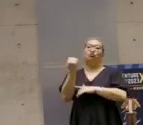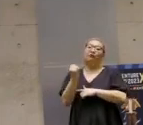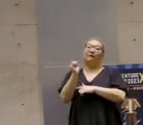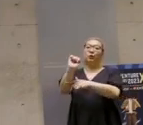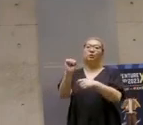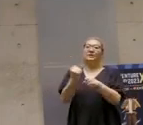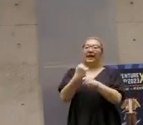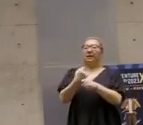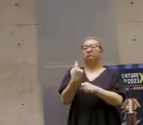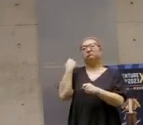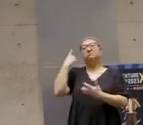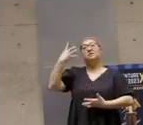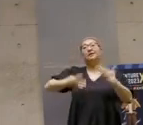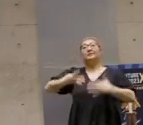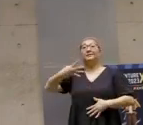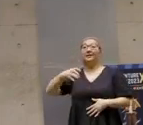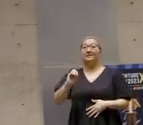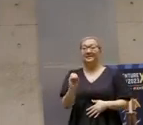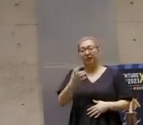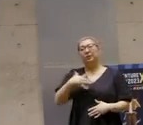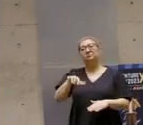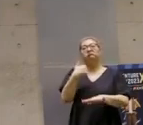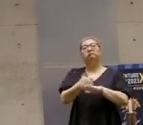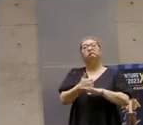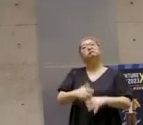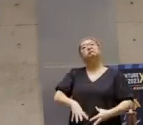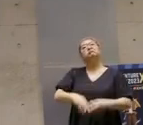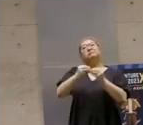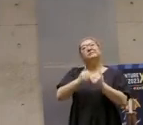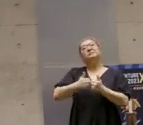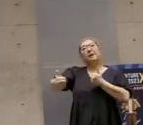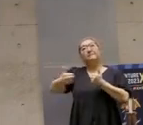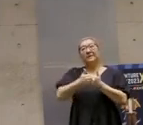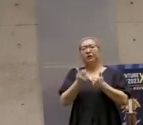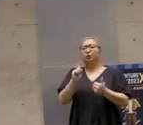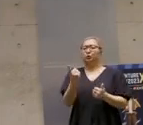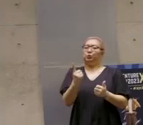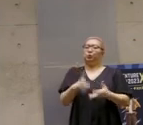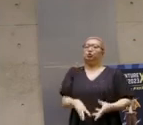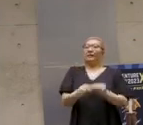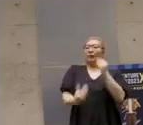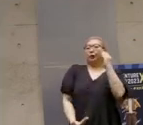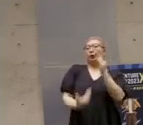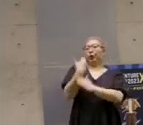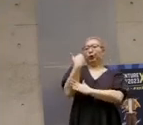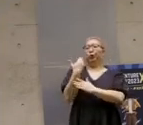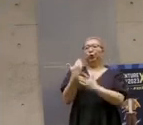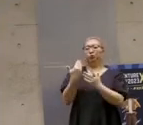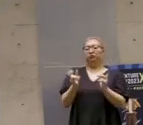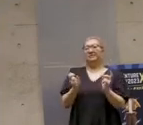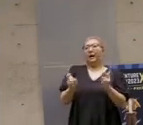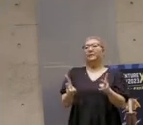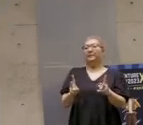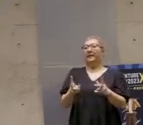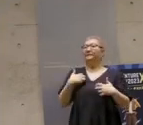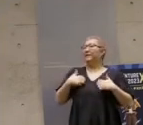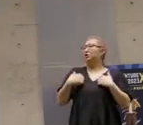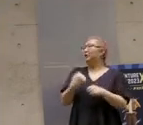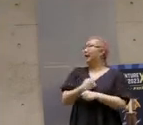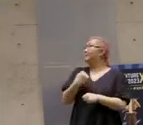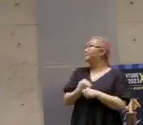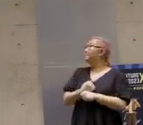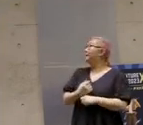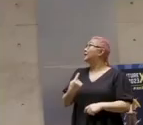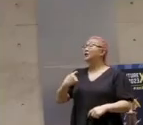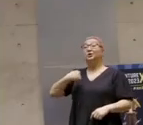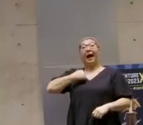we started the company specifically to create a new type of adventure game. This is what our publisher